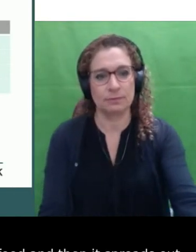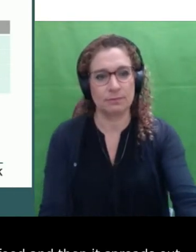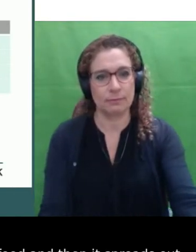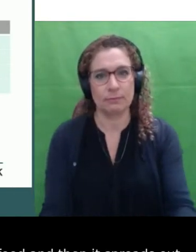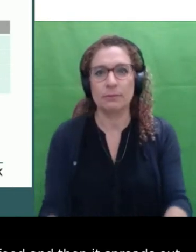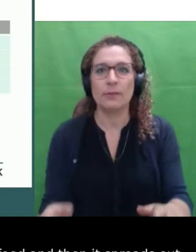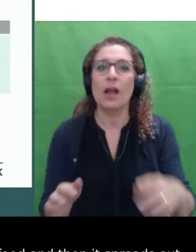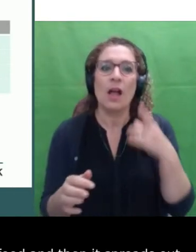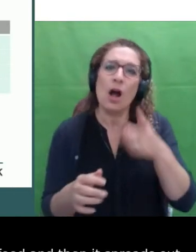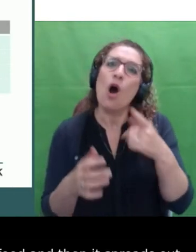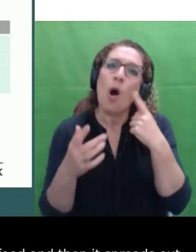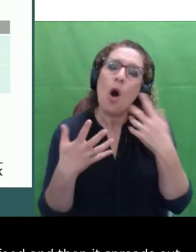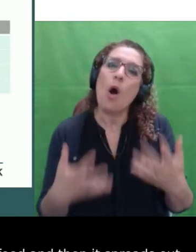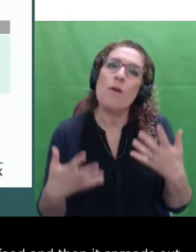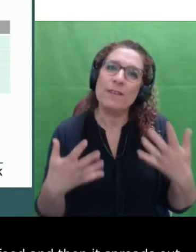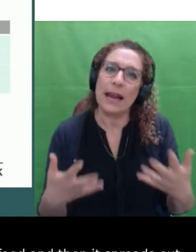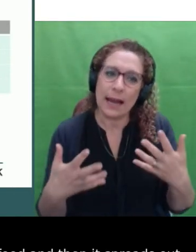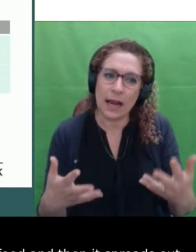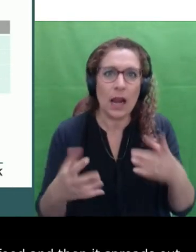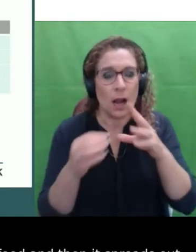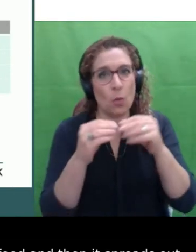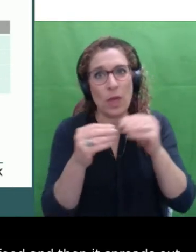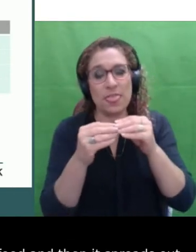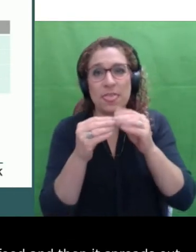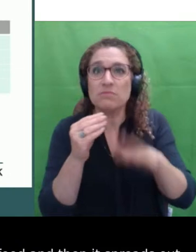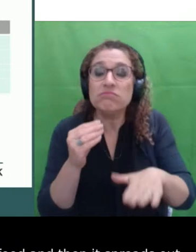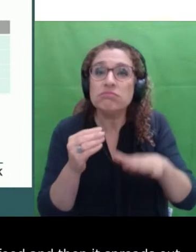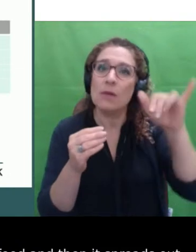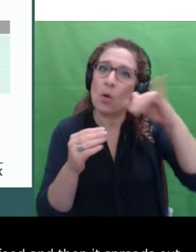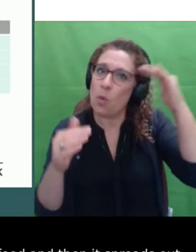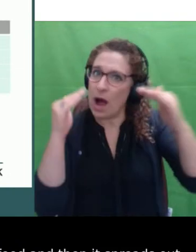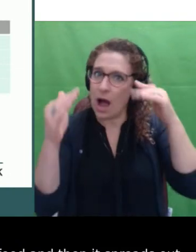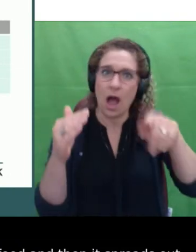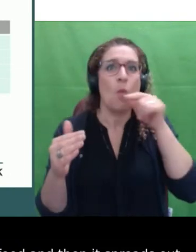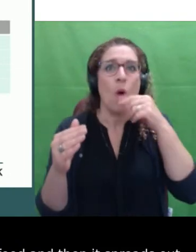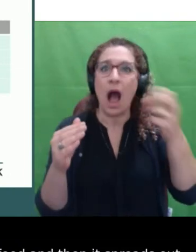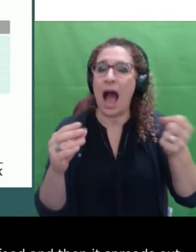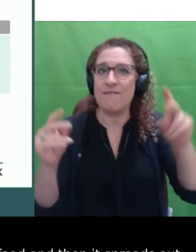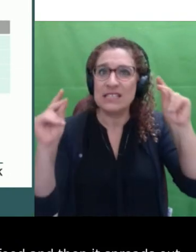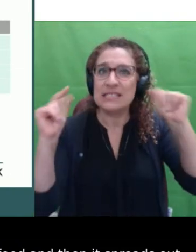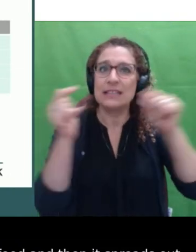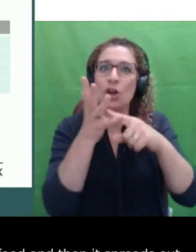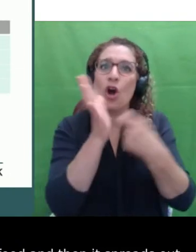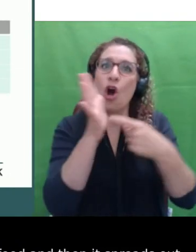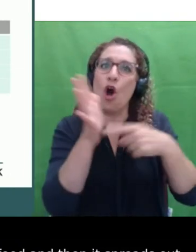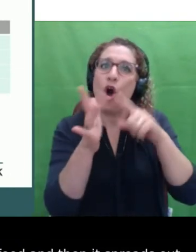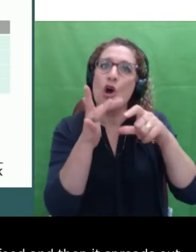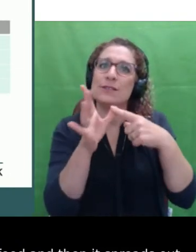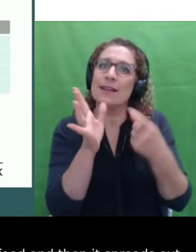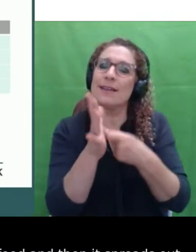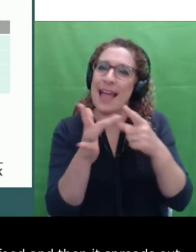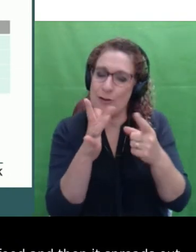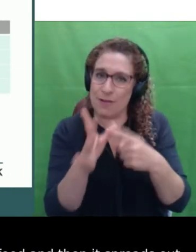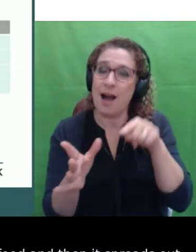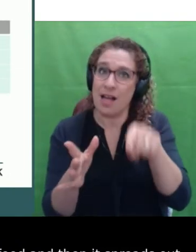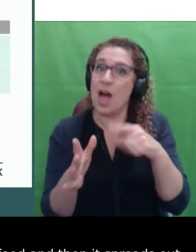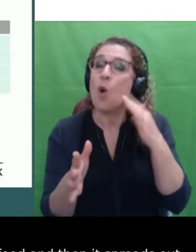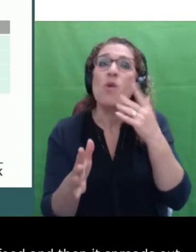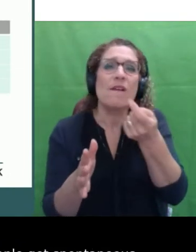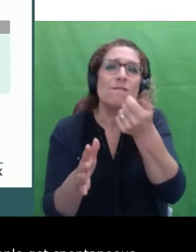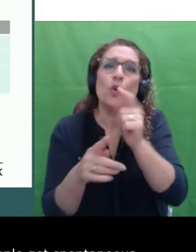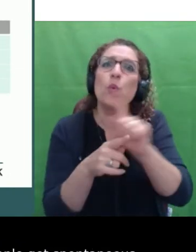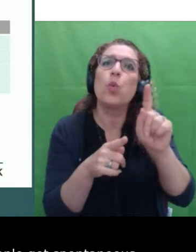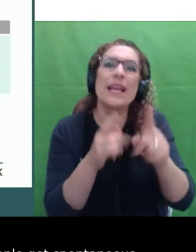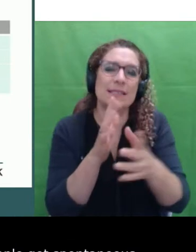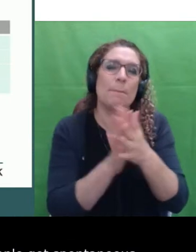and sometimes in adults people get what we call spontaneous urticaria which when it only lasts for a few weeks is often triggered by an underlying